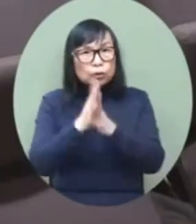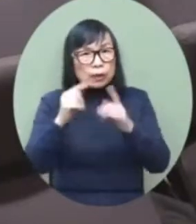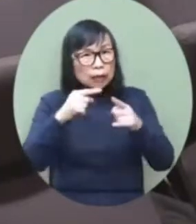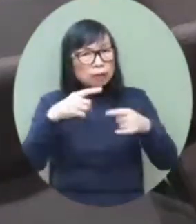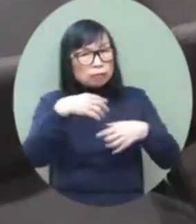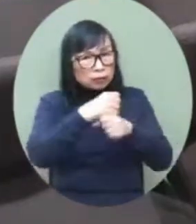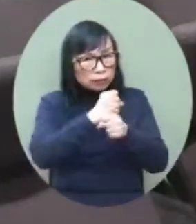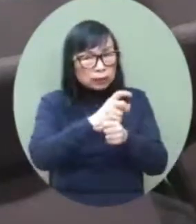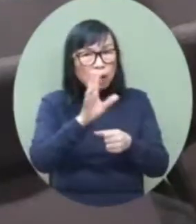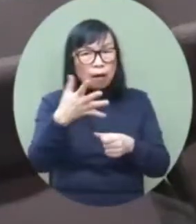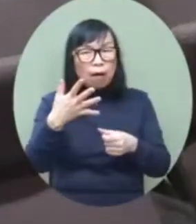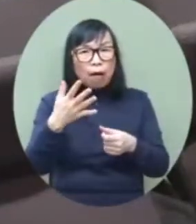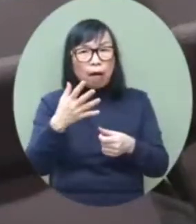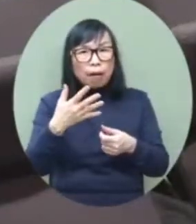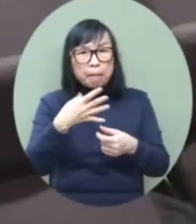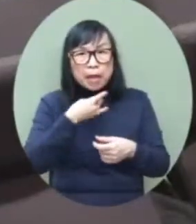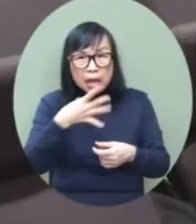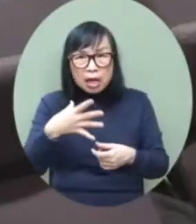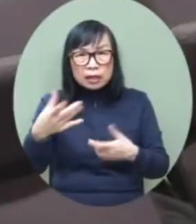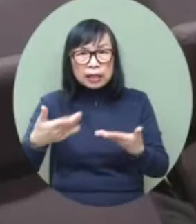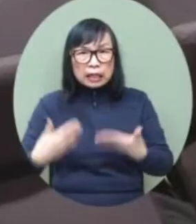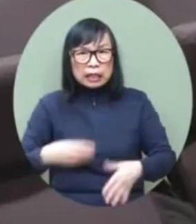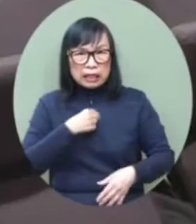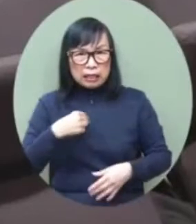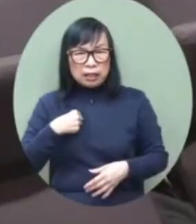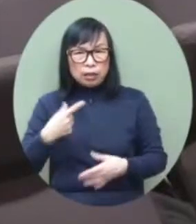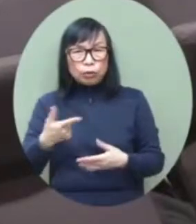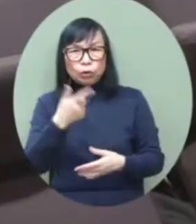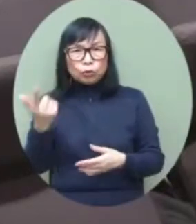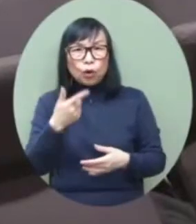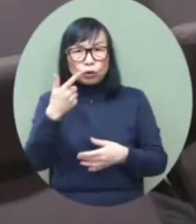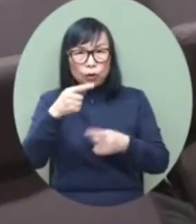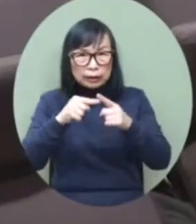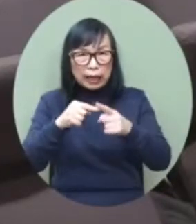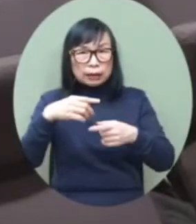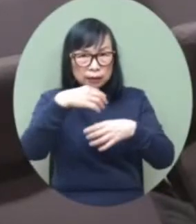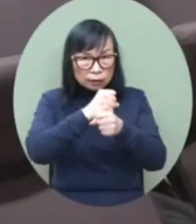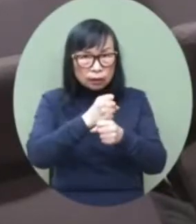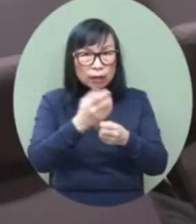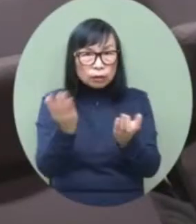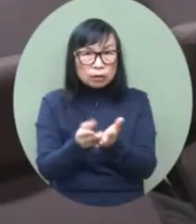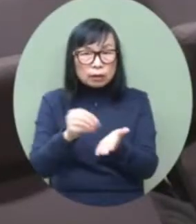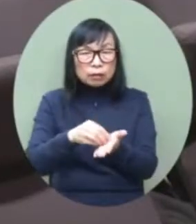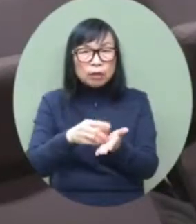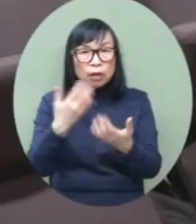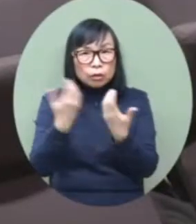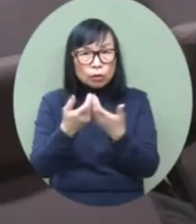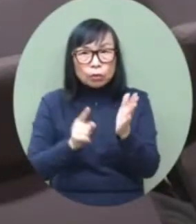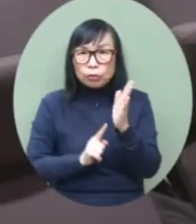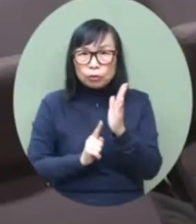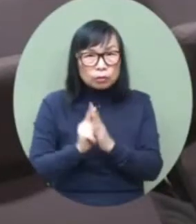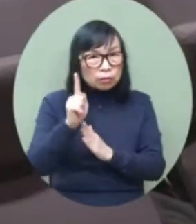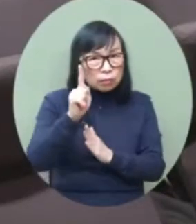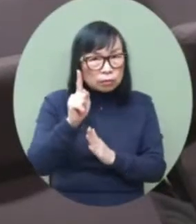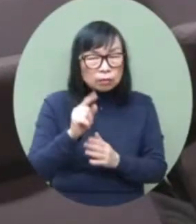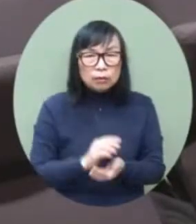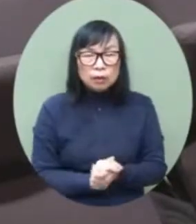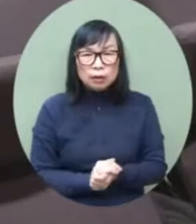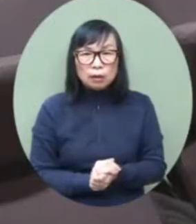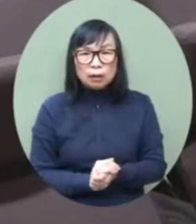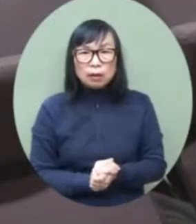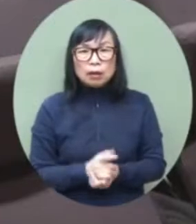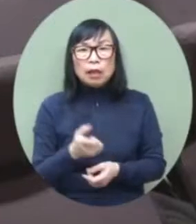we have mandatory testing for the whole population, we are already under a very difficult situation.